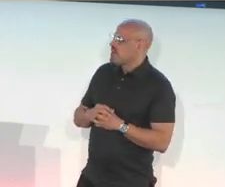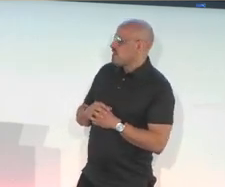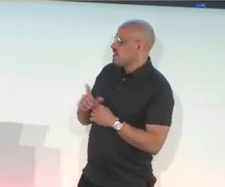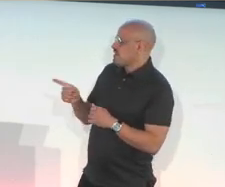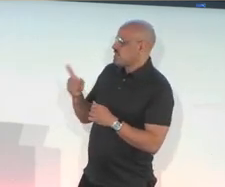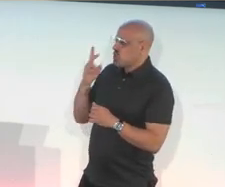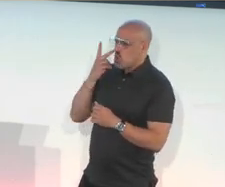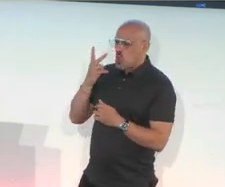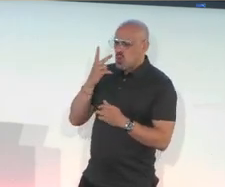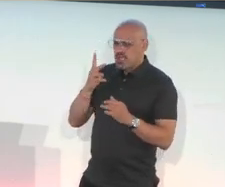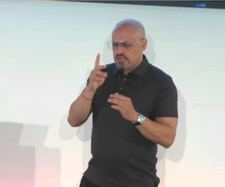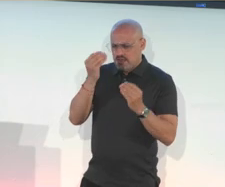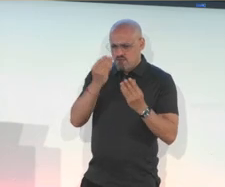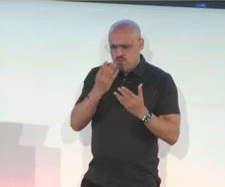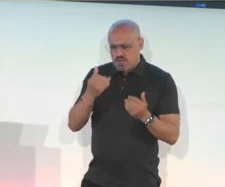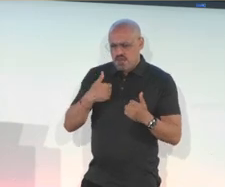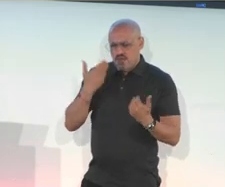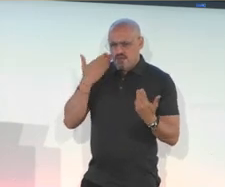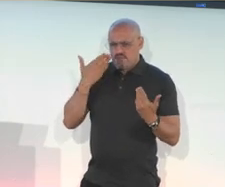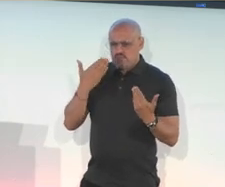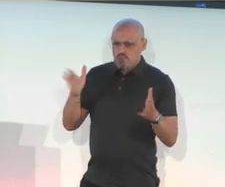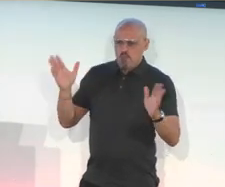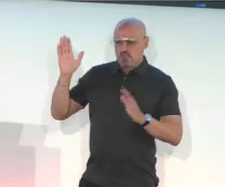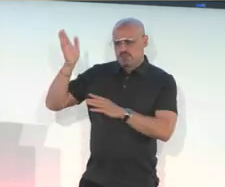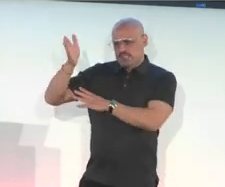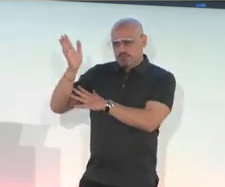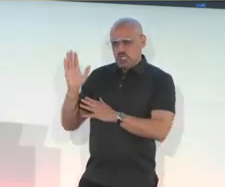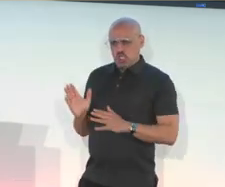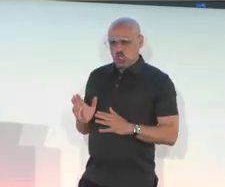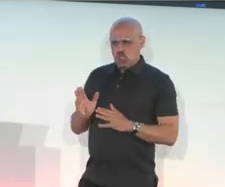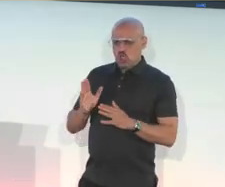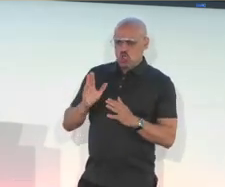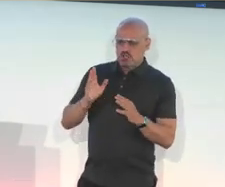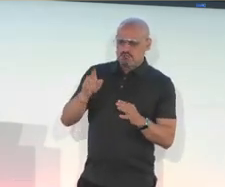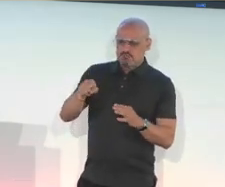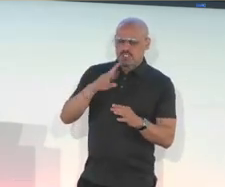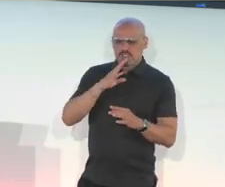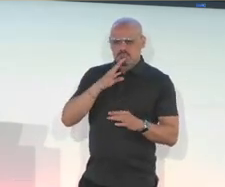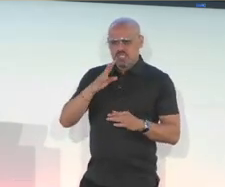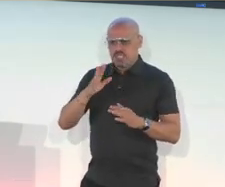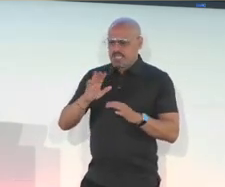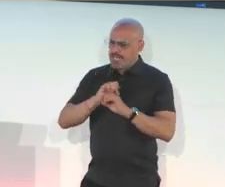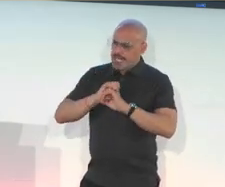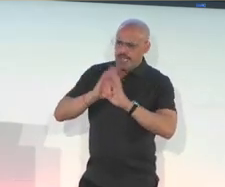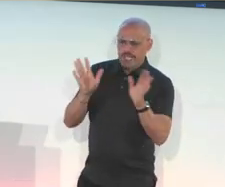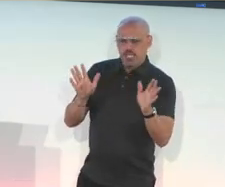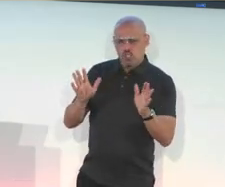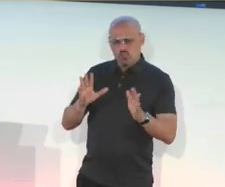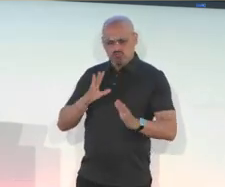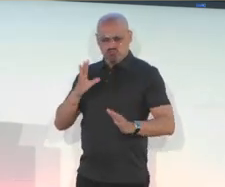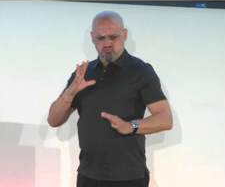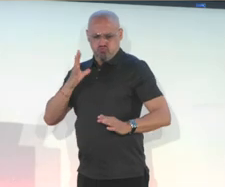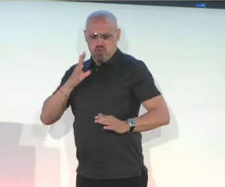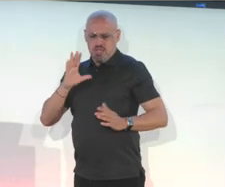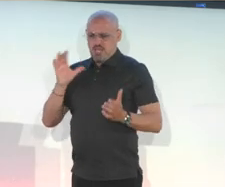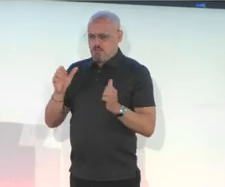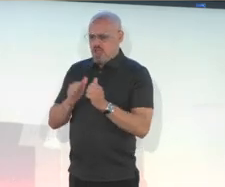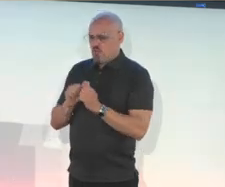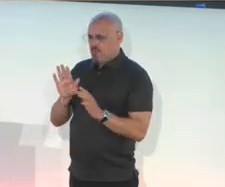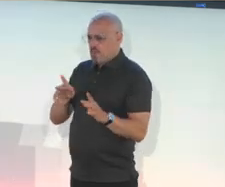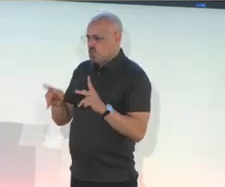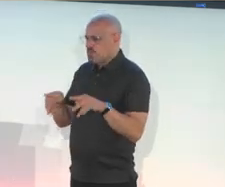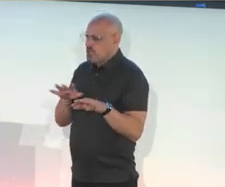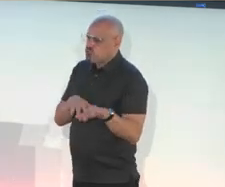sets where, you know, you've got public speakers who are sometimes in the data set and they are speaking very clearly in that vein. Yeah. You've got people who